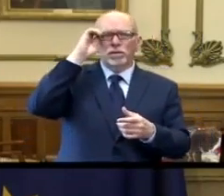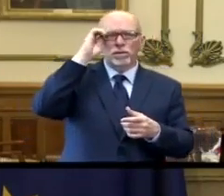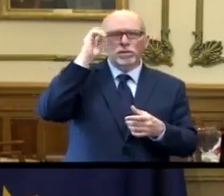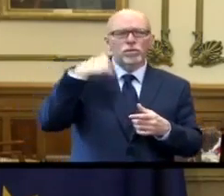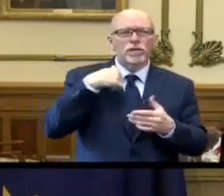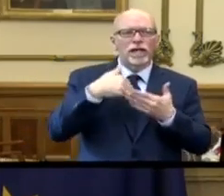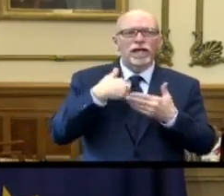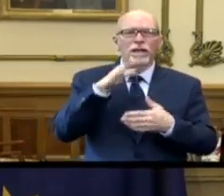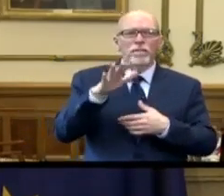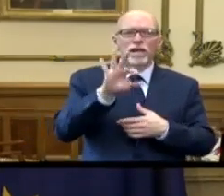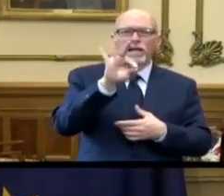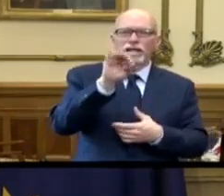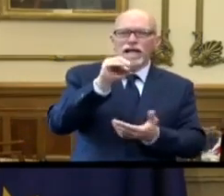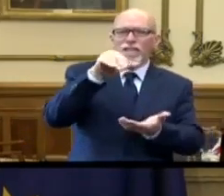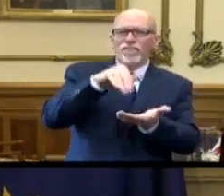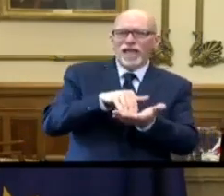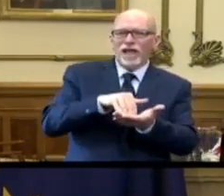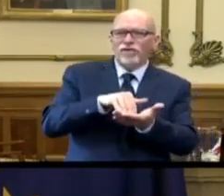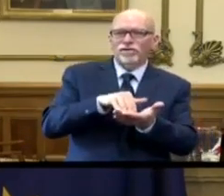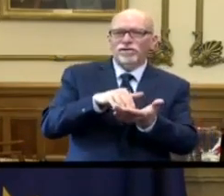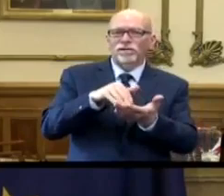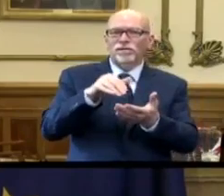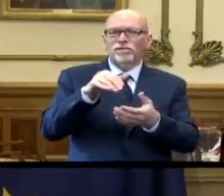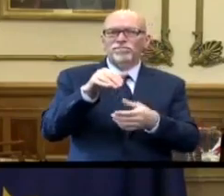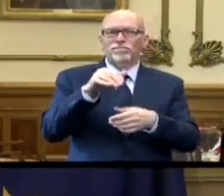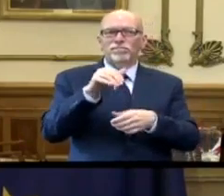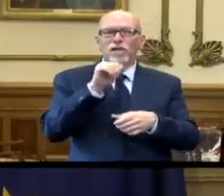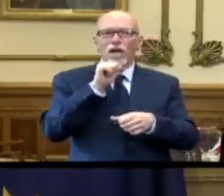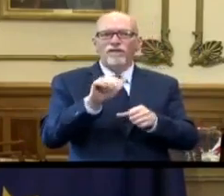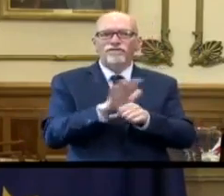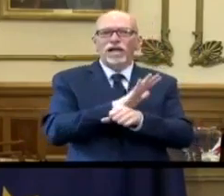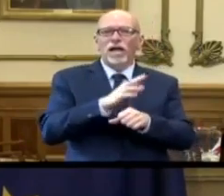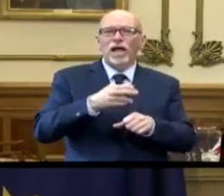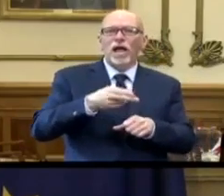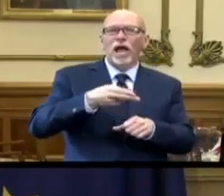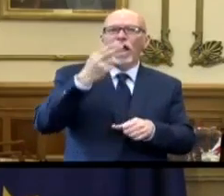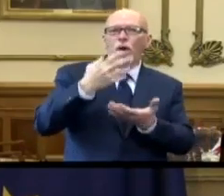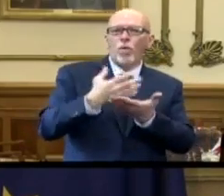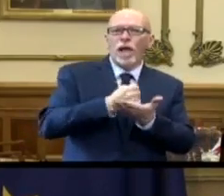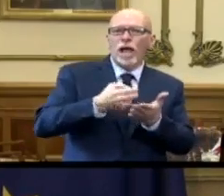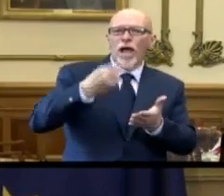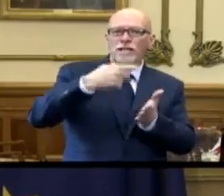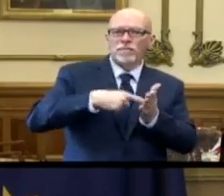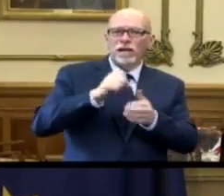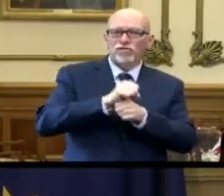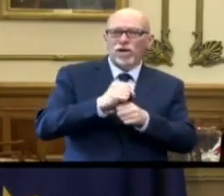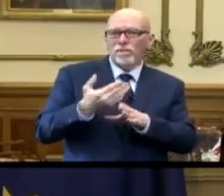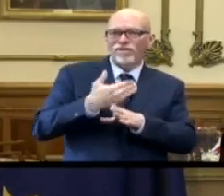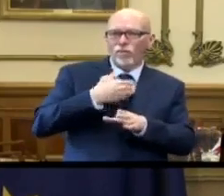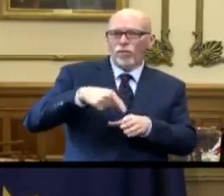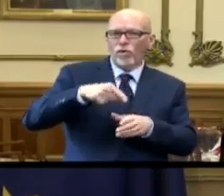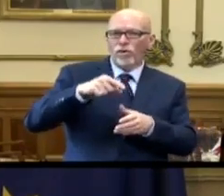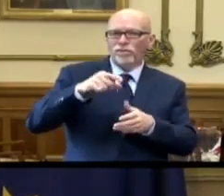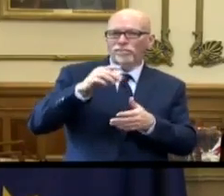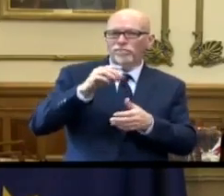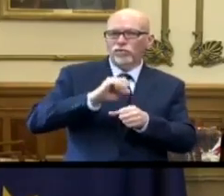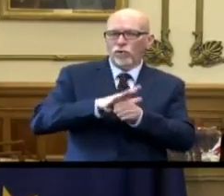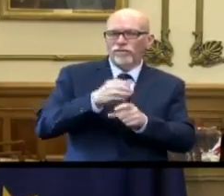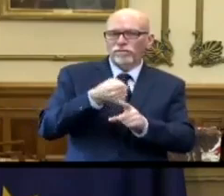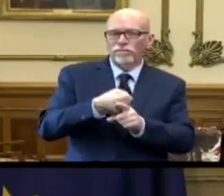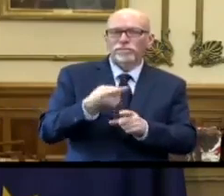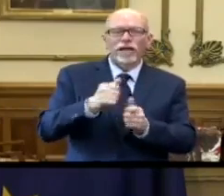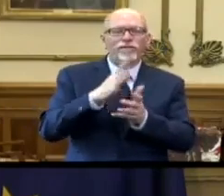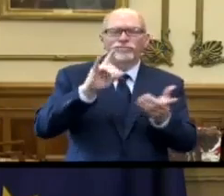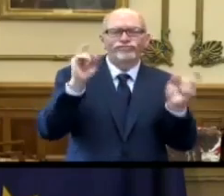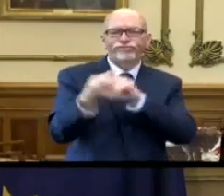but we had about 90,000 unfilled, high-wage, high-demand jobs when we went into this storm. And everything changed, for